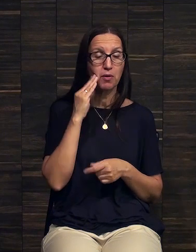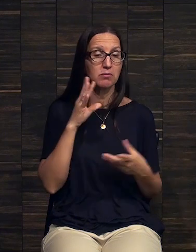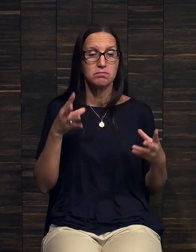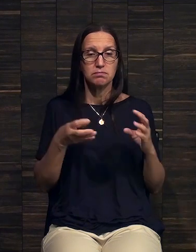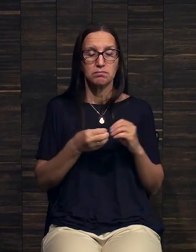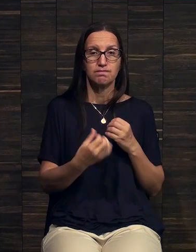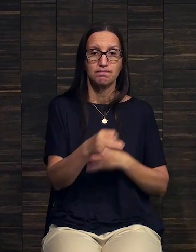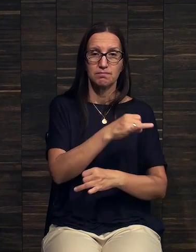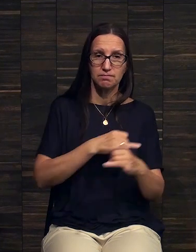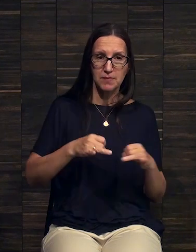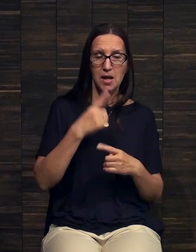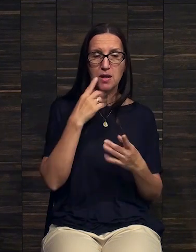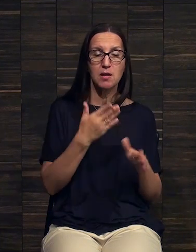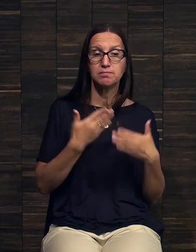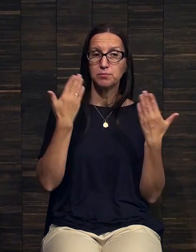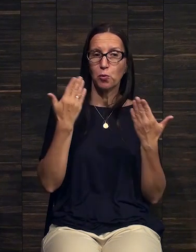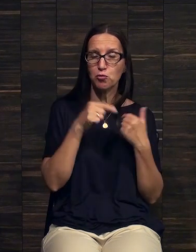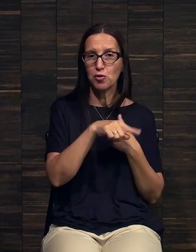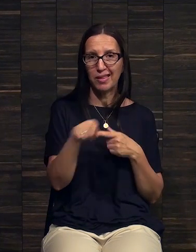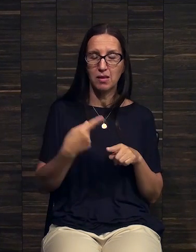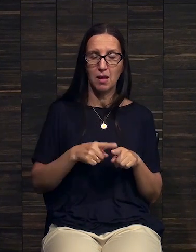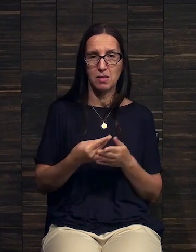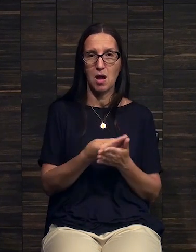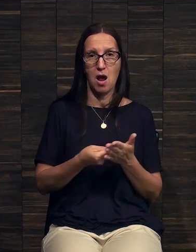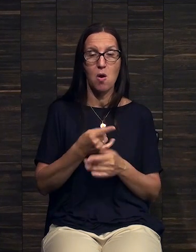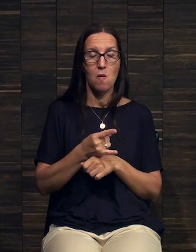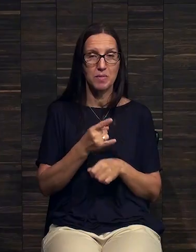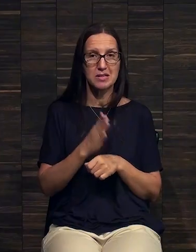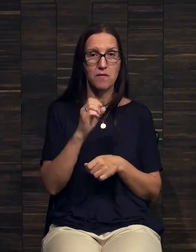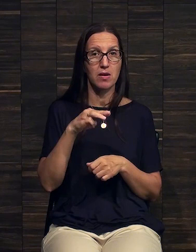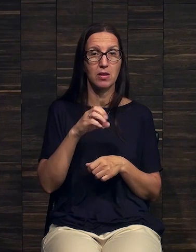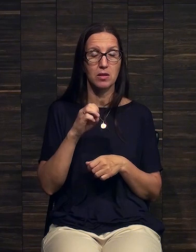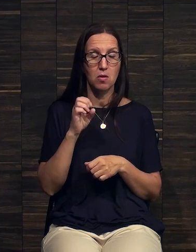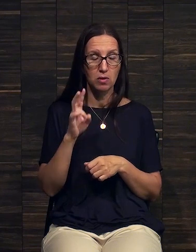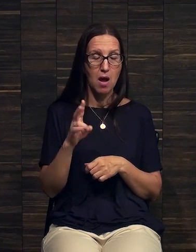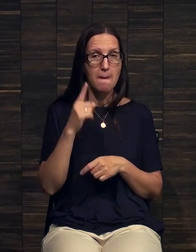comics with these orphan kids. And based on this conversation, Vertam